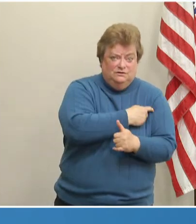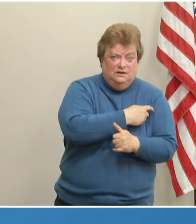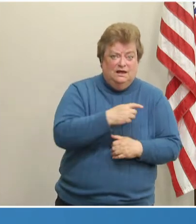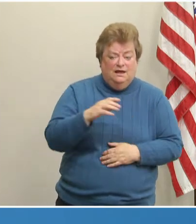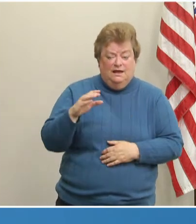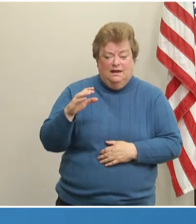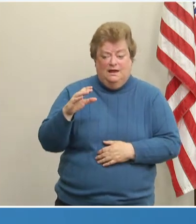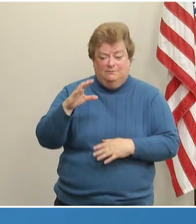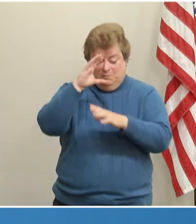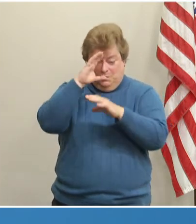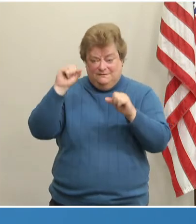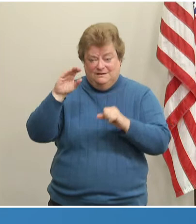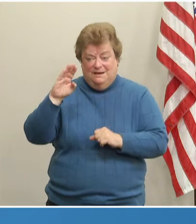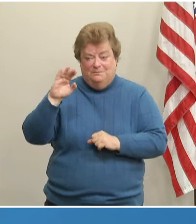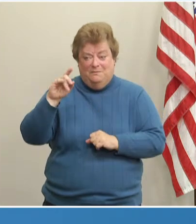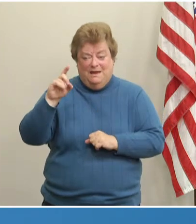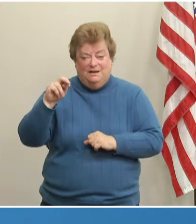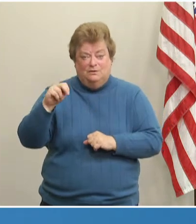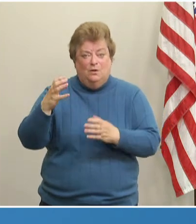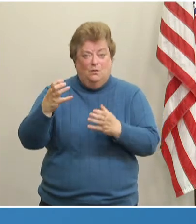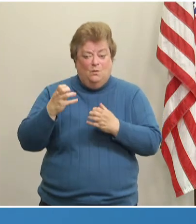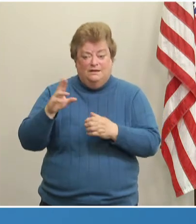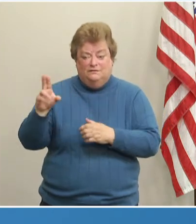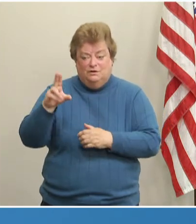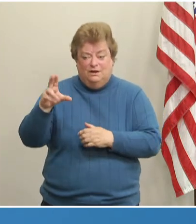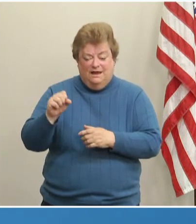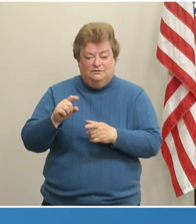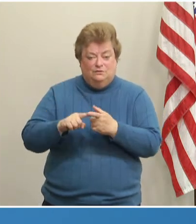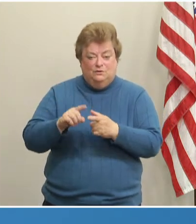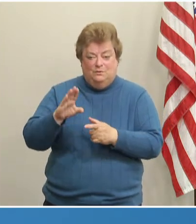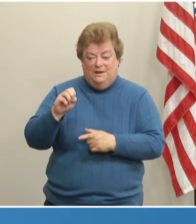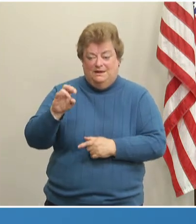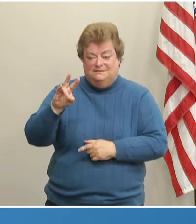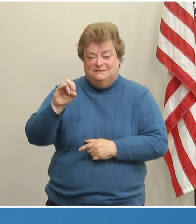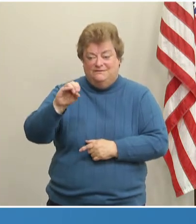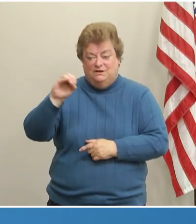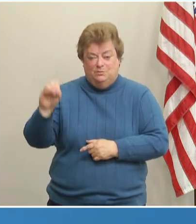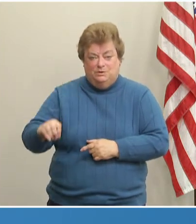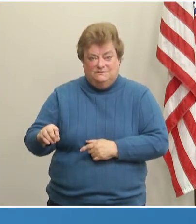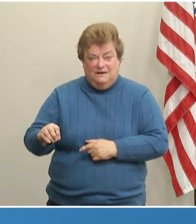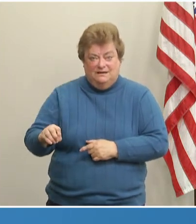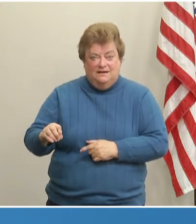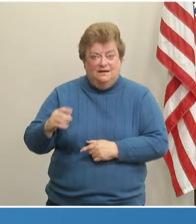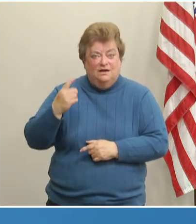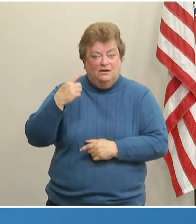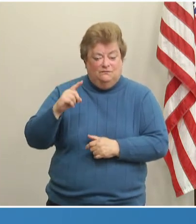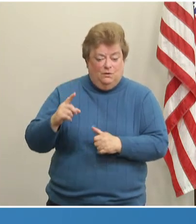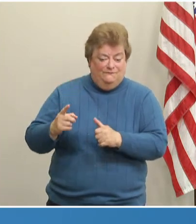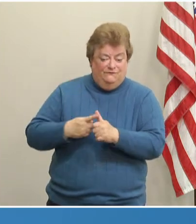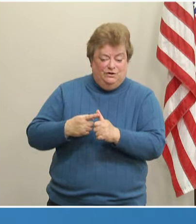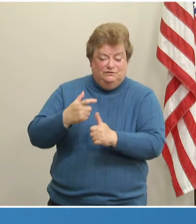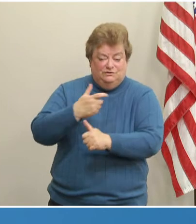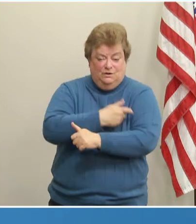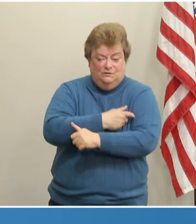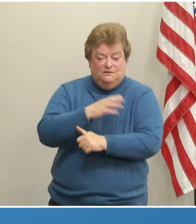wants the country to be at 70% for first doses by July